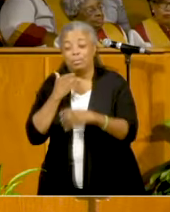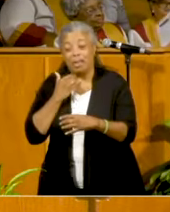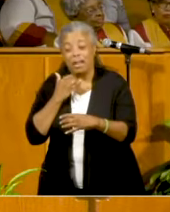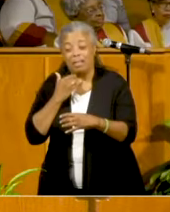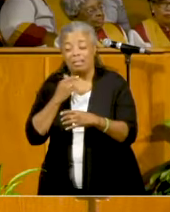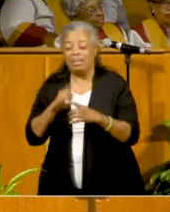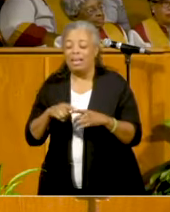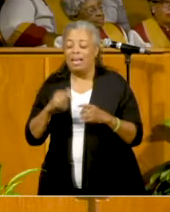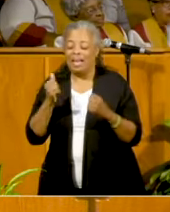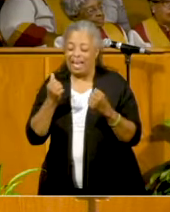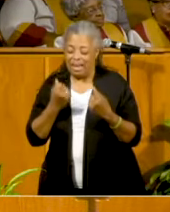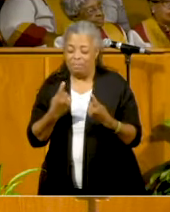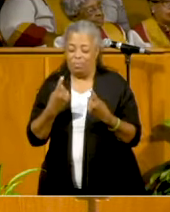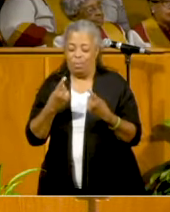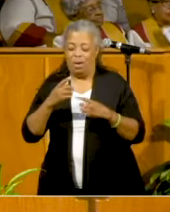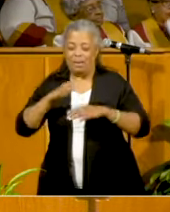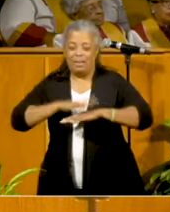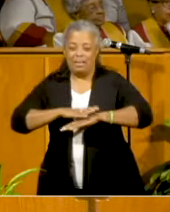it triggers